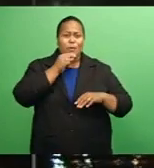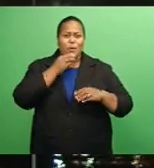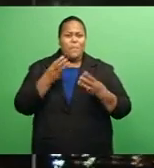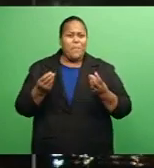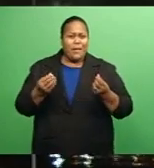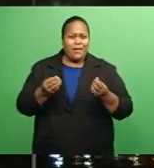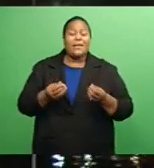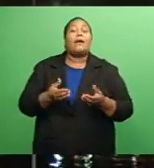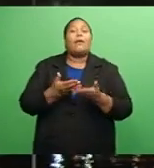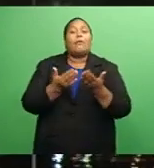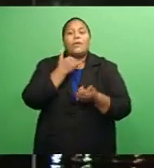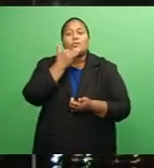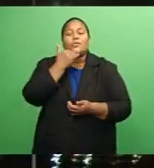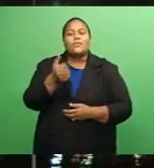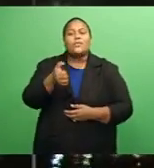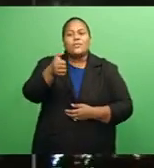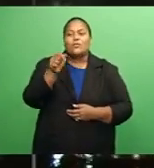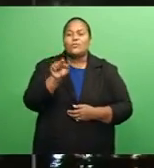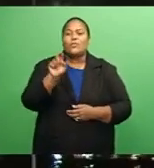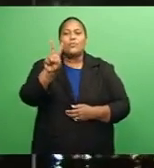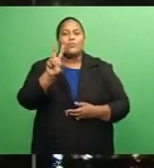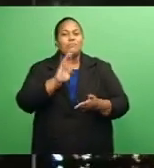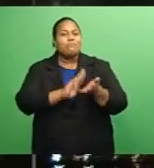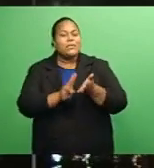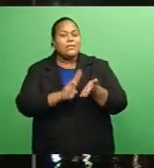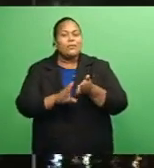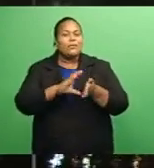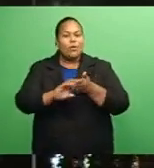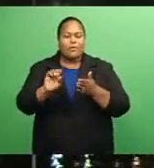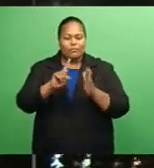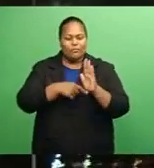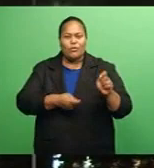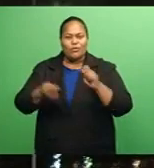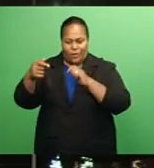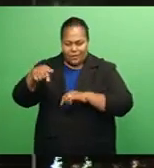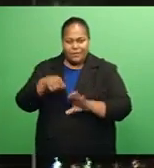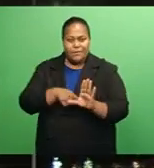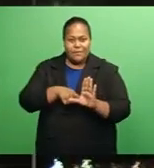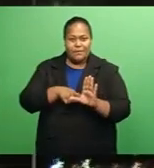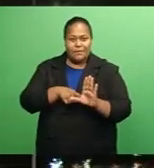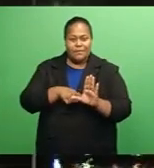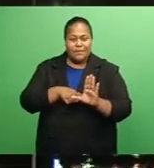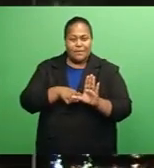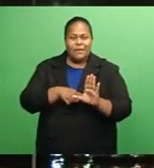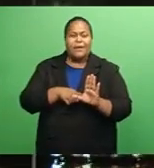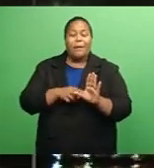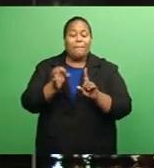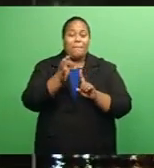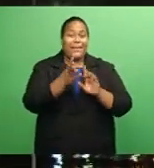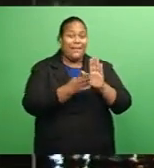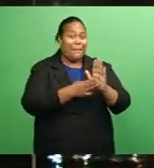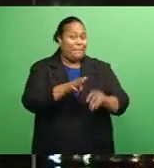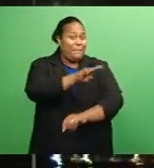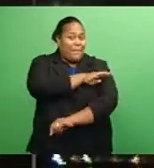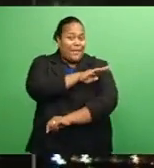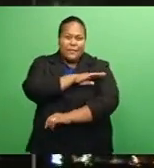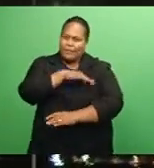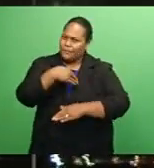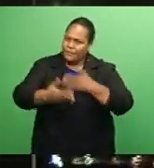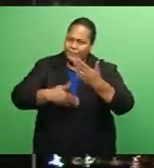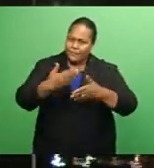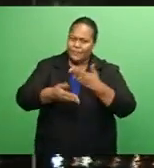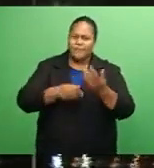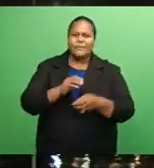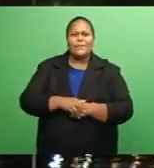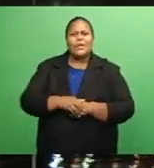billion as of January this year. This was highlighted by Prime Minister Borenge Bainimarama while speaking on the